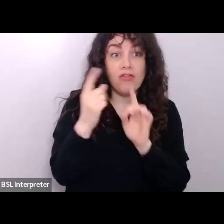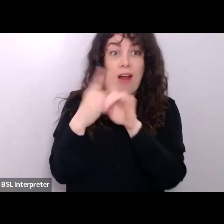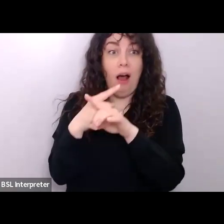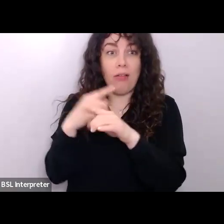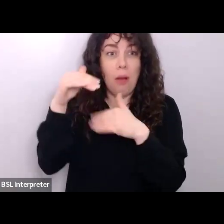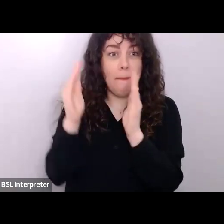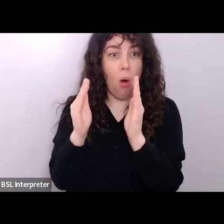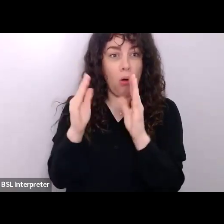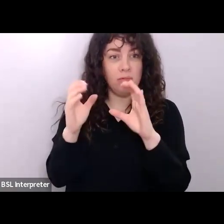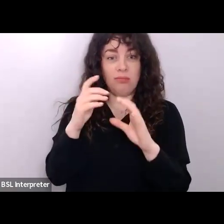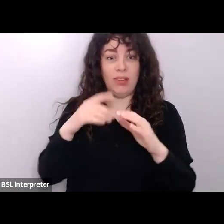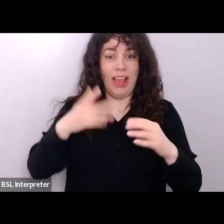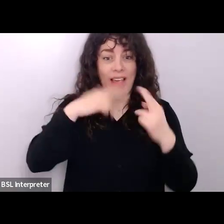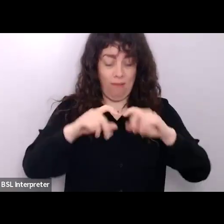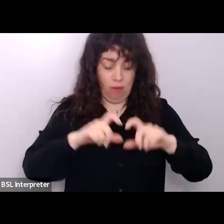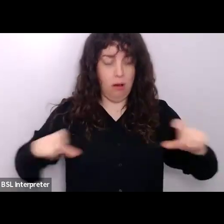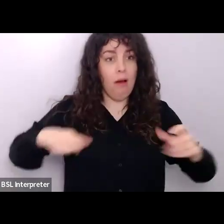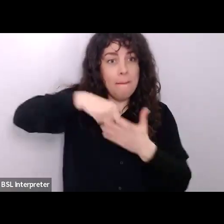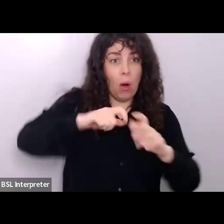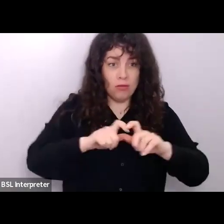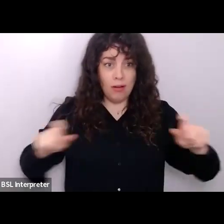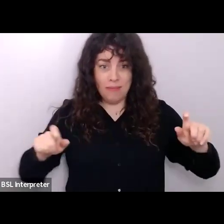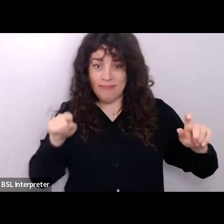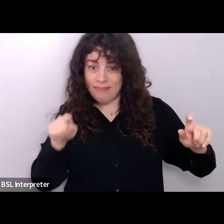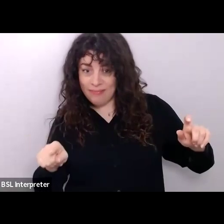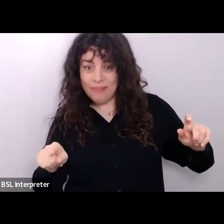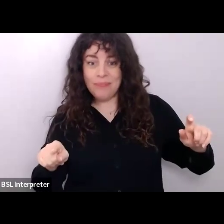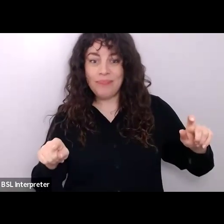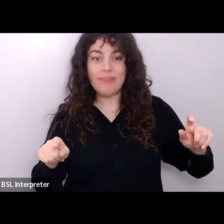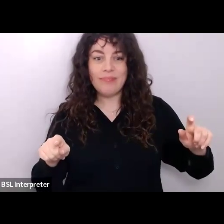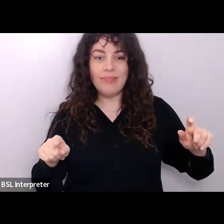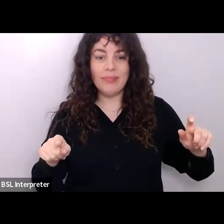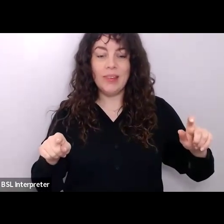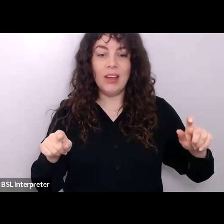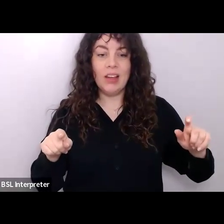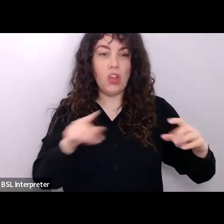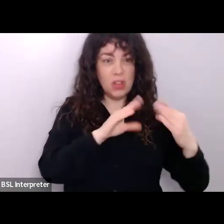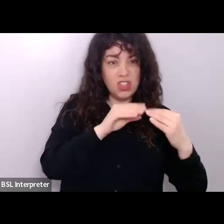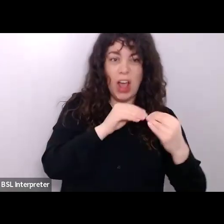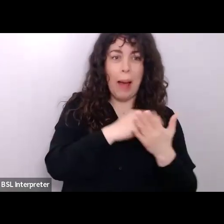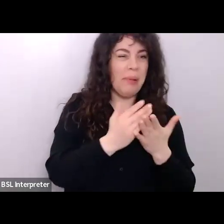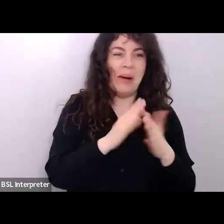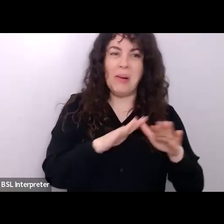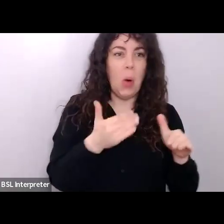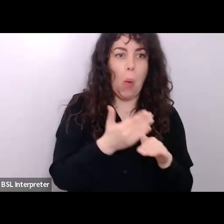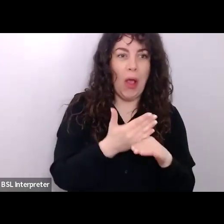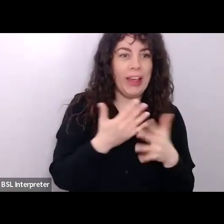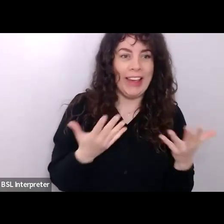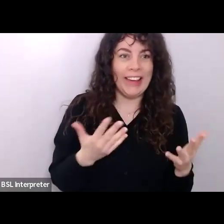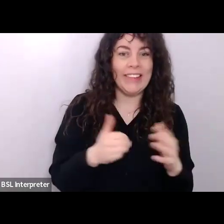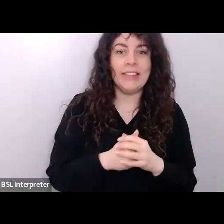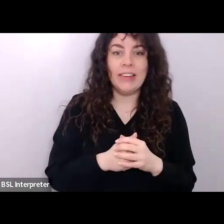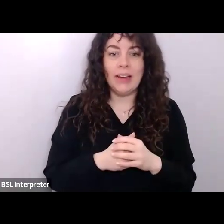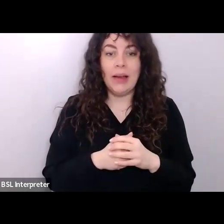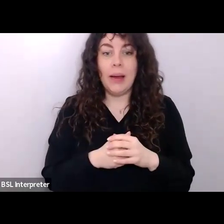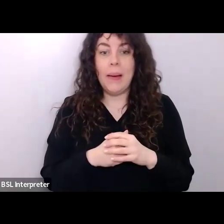Okay, great. So yeah, if you're confused about that, down at the bottom of the screen, next